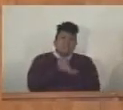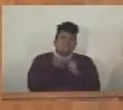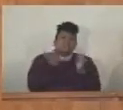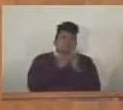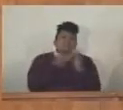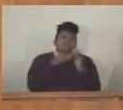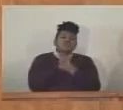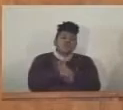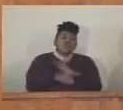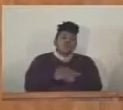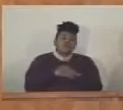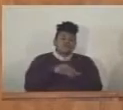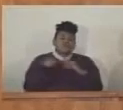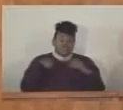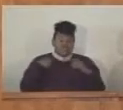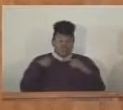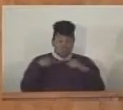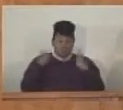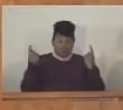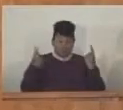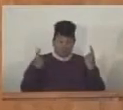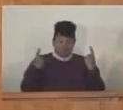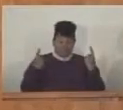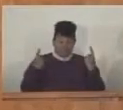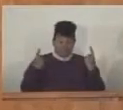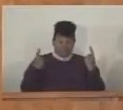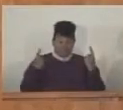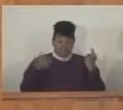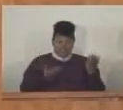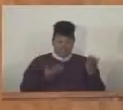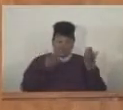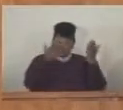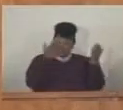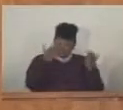crime. This opposition have put forward